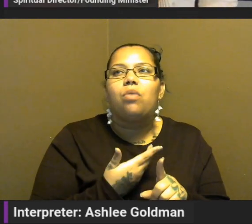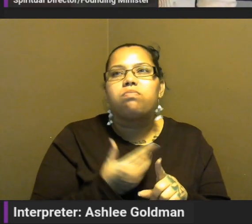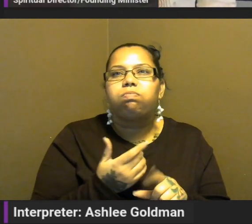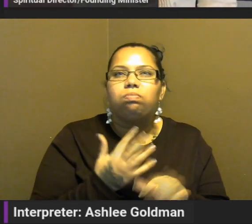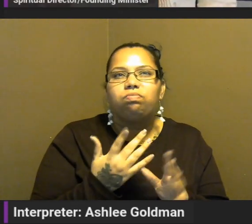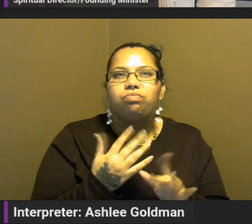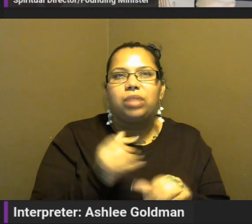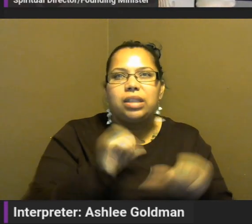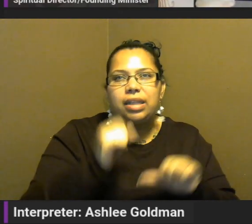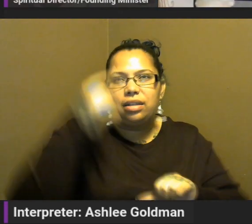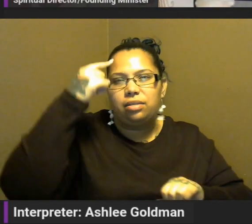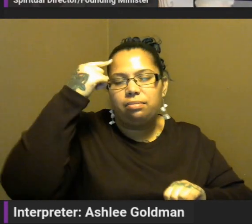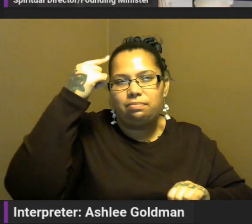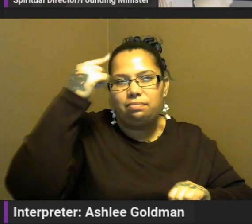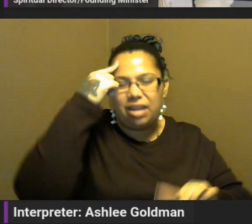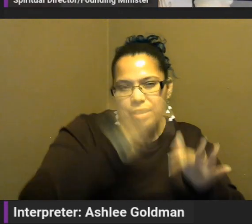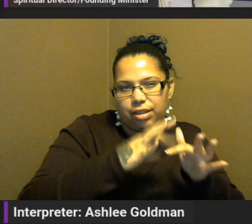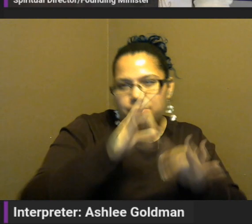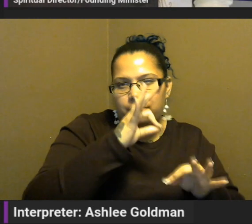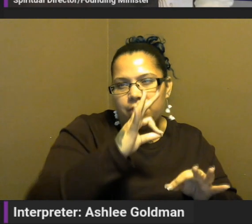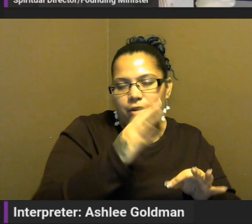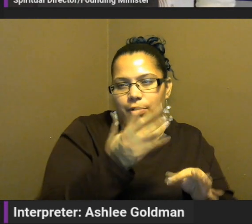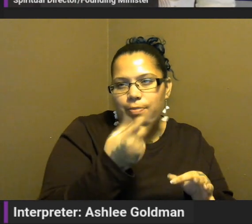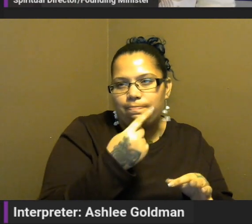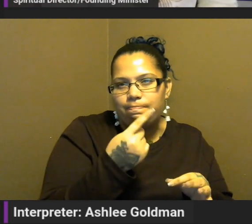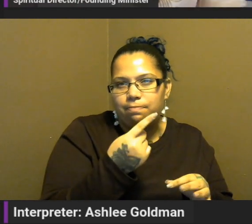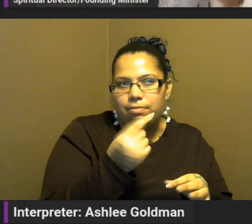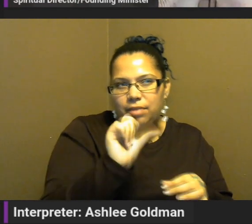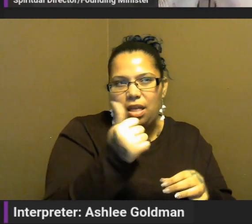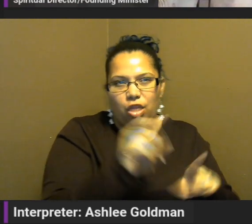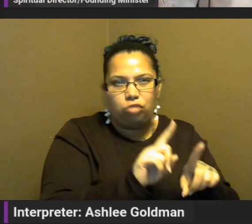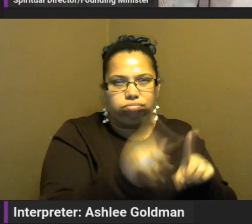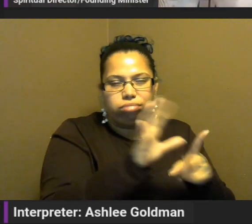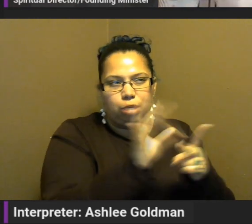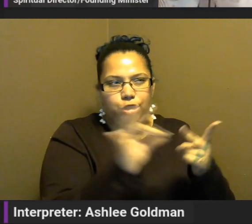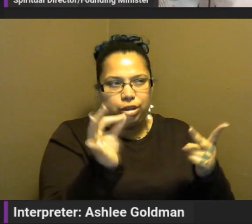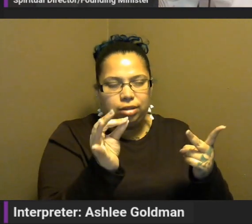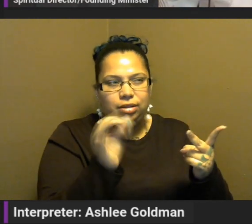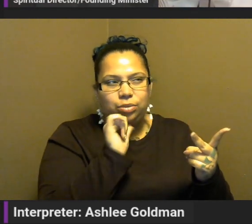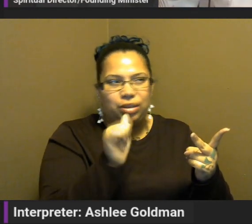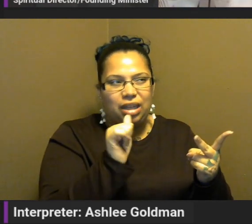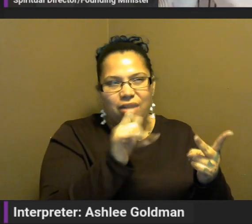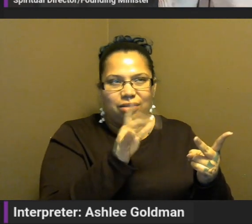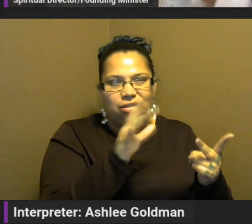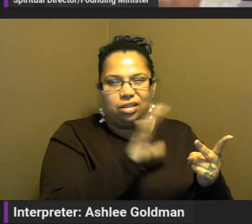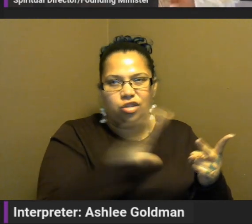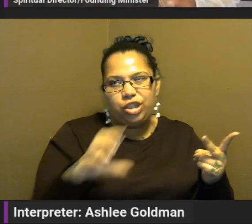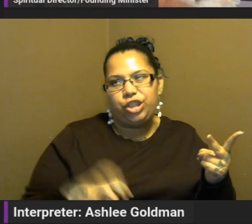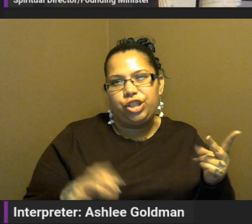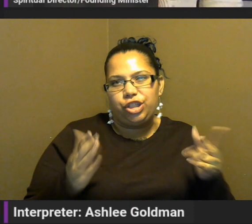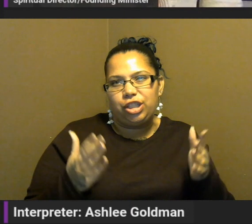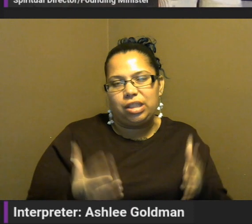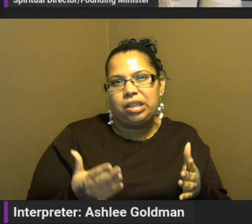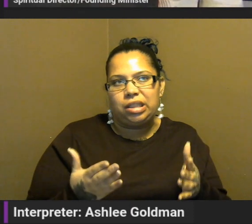is what are the other options? What are some other options so that we are not in a Christian supremacist